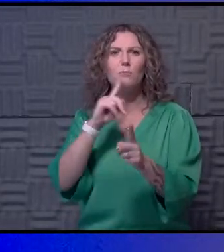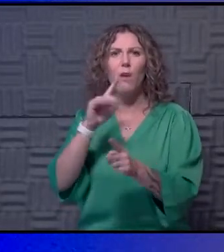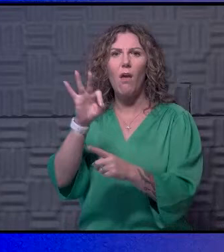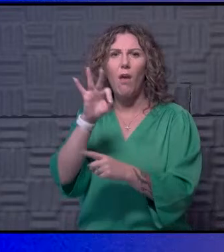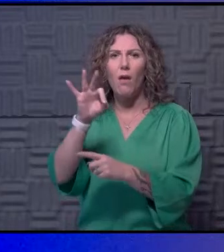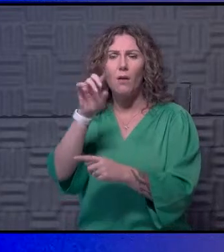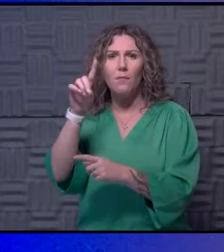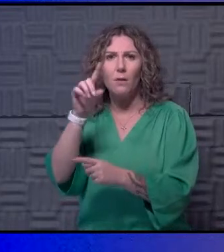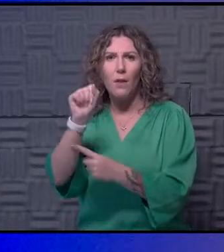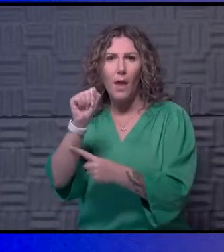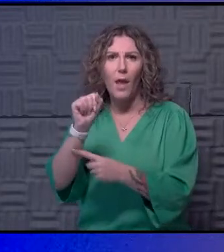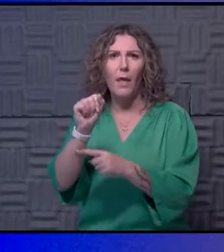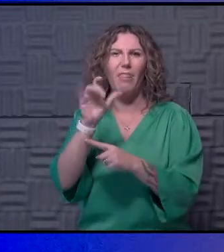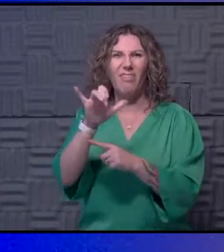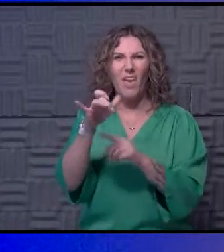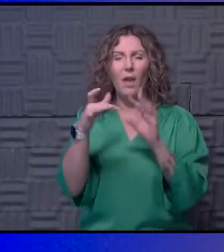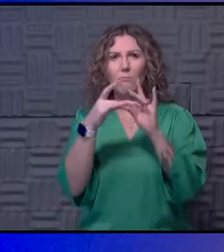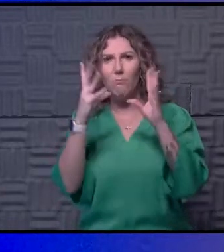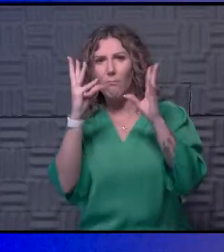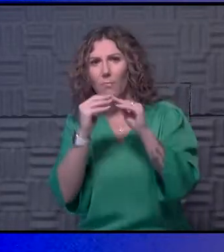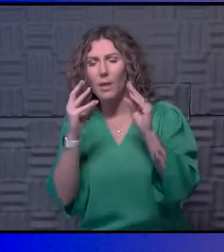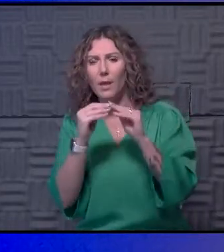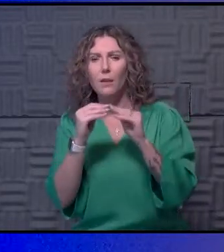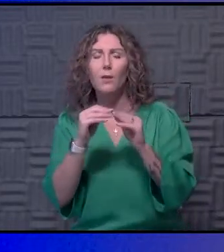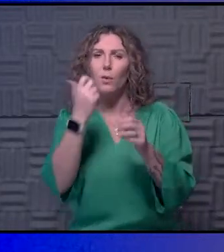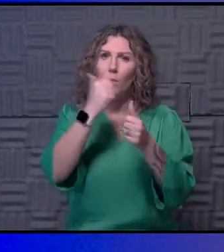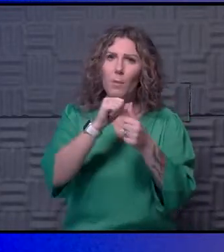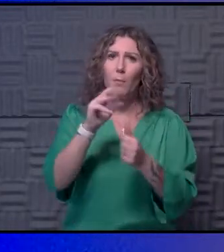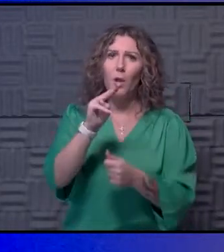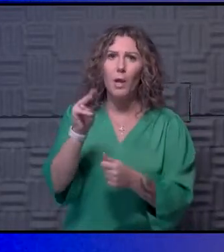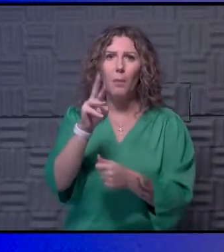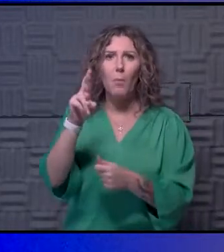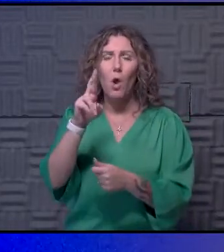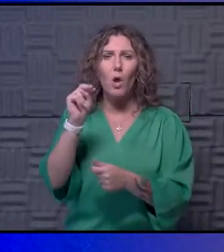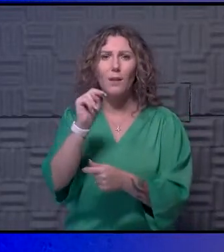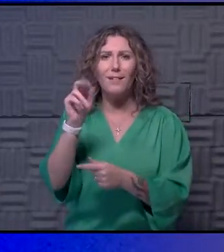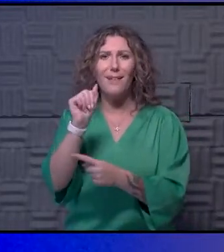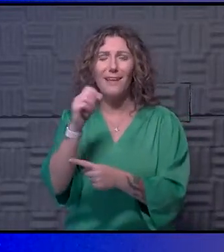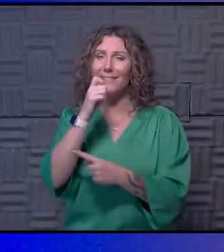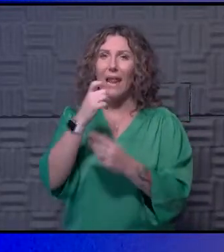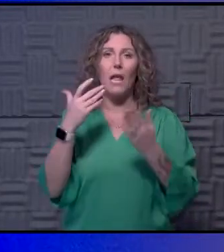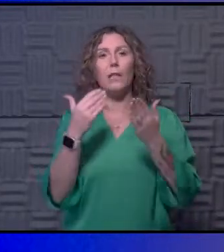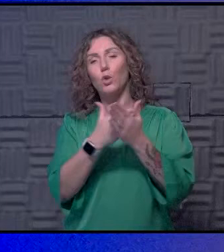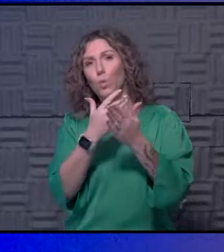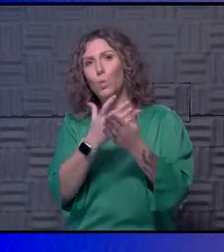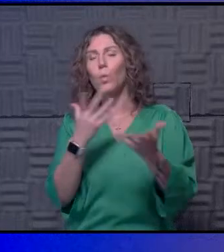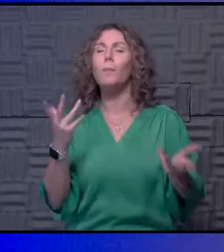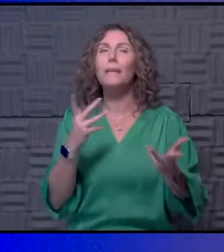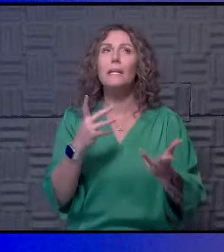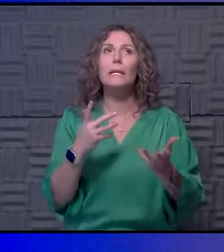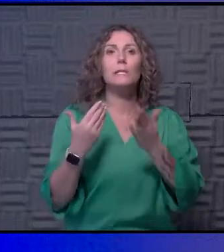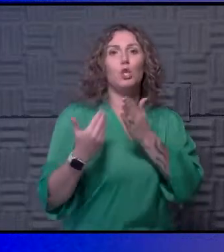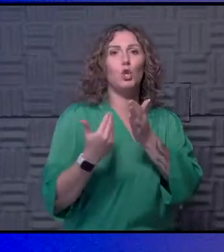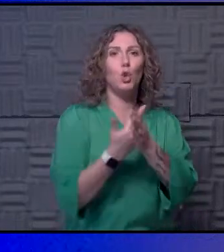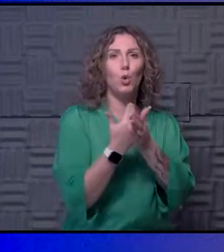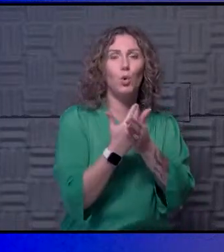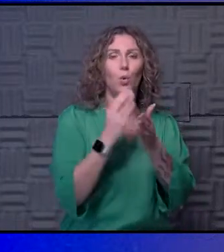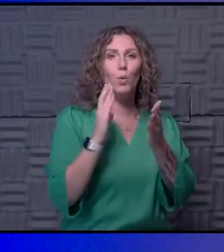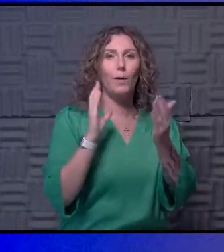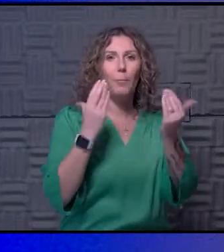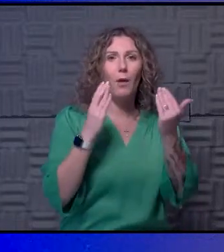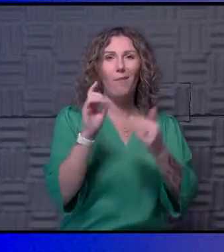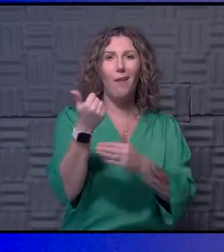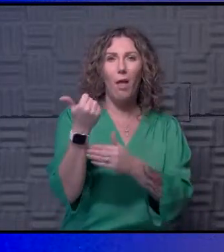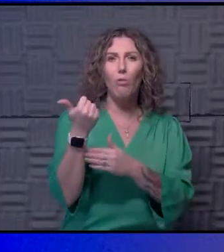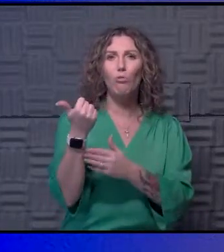very safe. We have to understand that this mRNA technology, just as you said, is not new. It's an older technology. I mean, it's newer compared to some of the